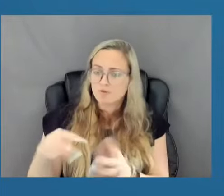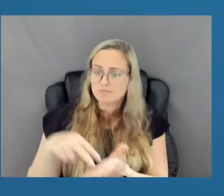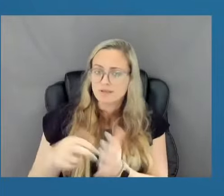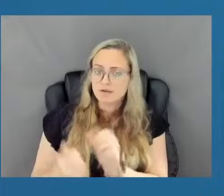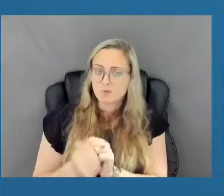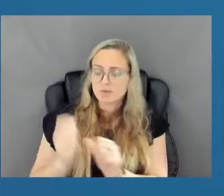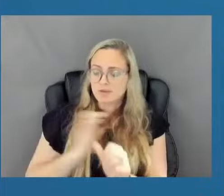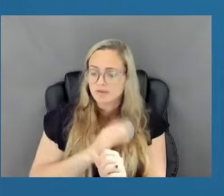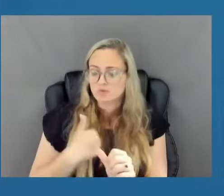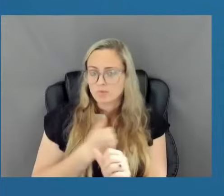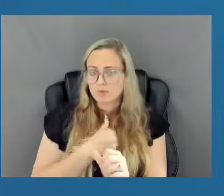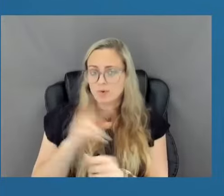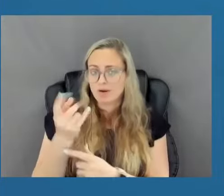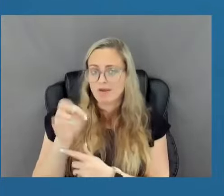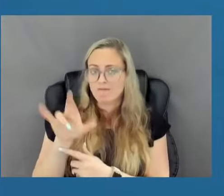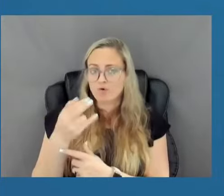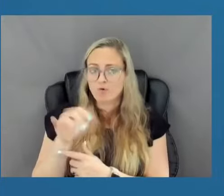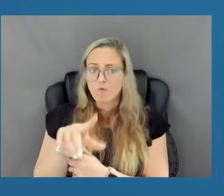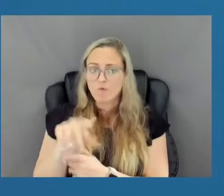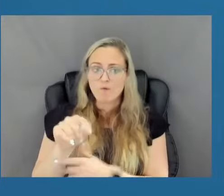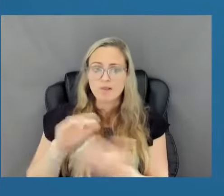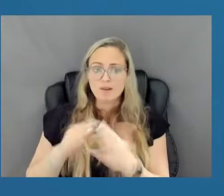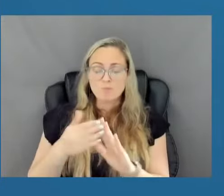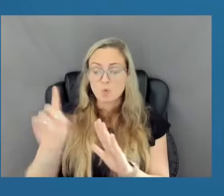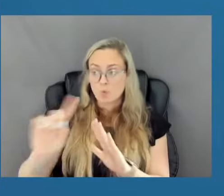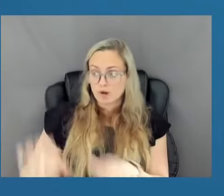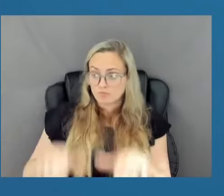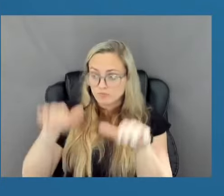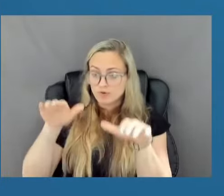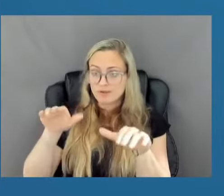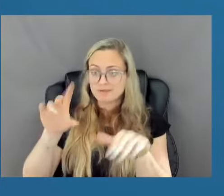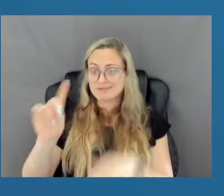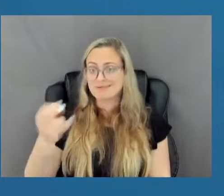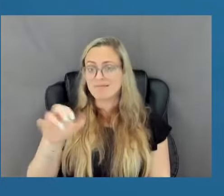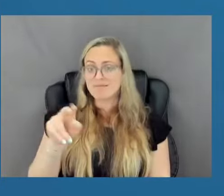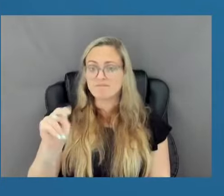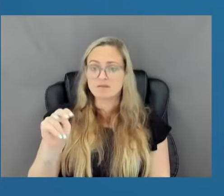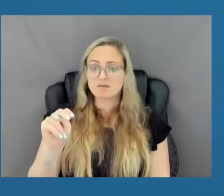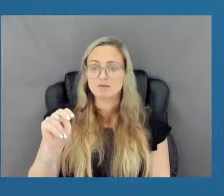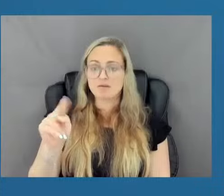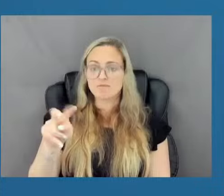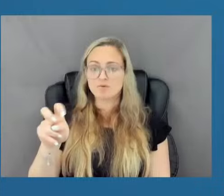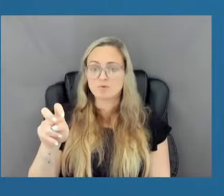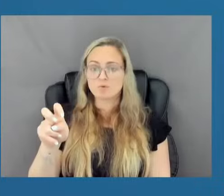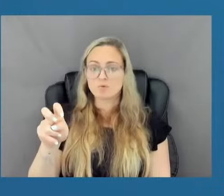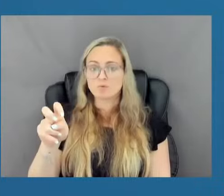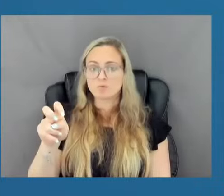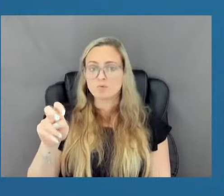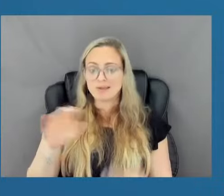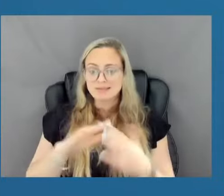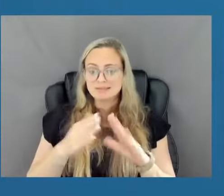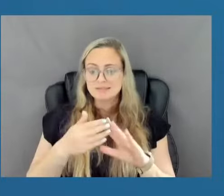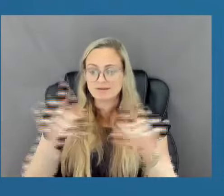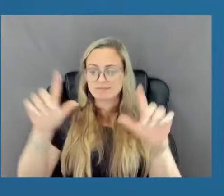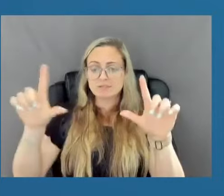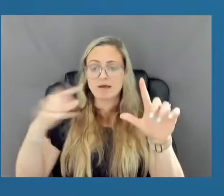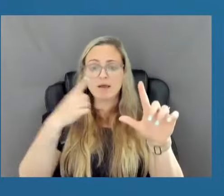Member Everhart in the neighborhood where she was raised on Delavan Avenue, and the city hung a trailblazing sign